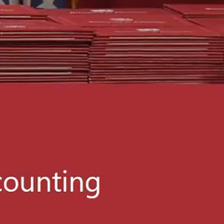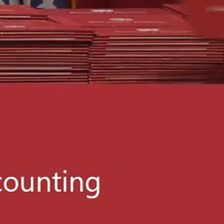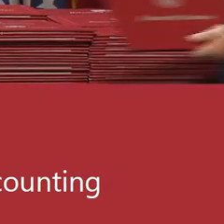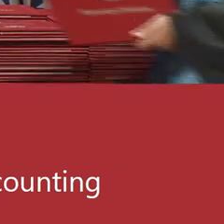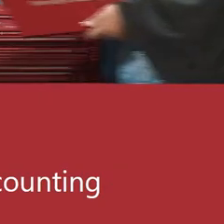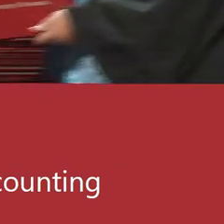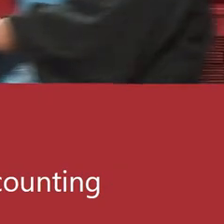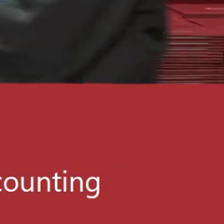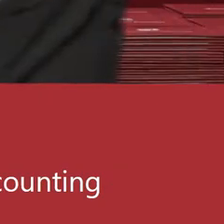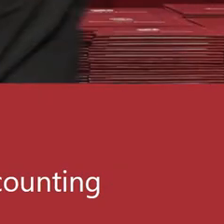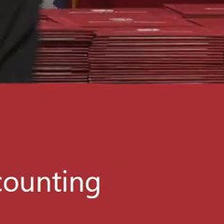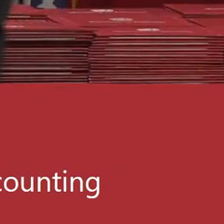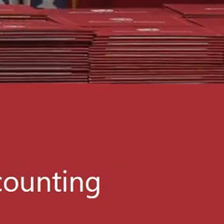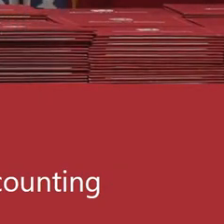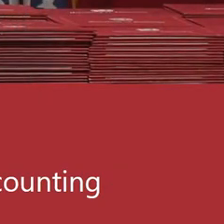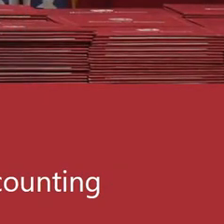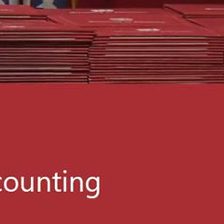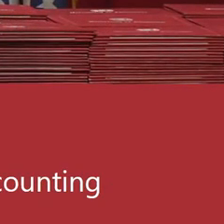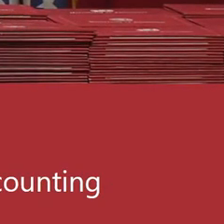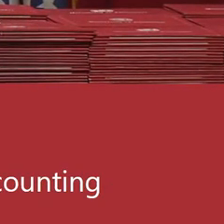Anna Blake Lively.